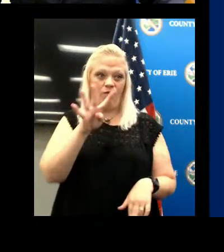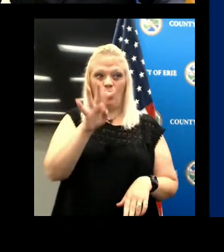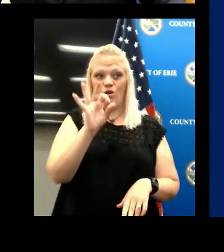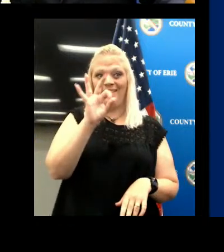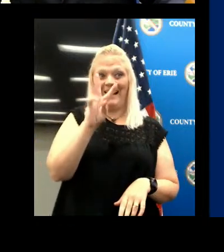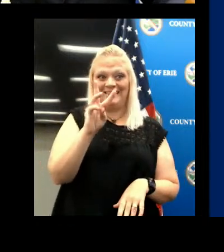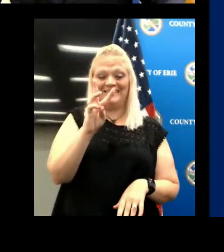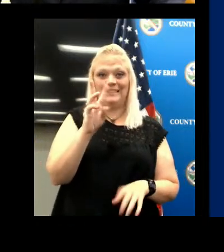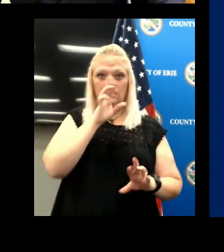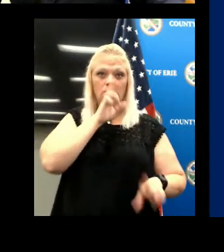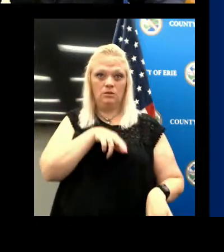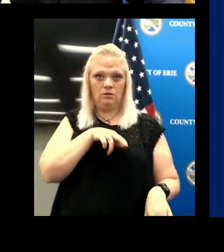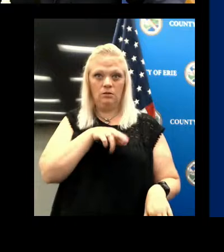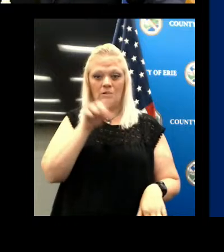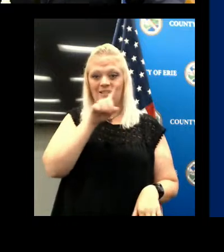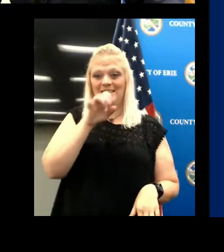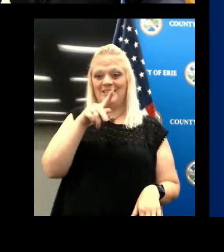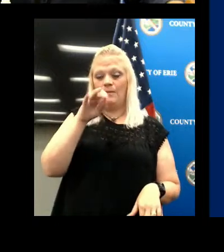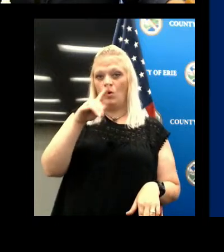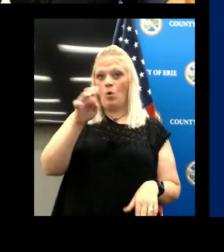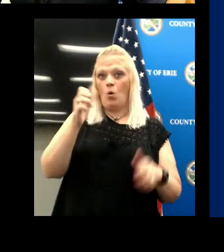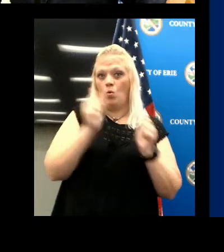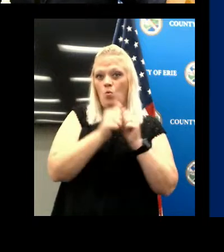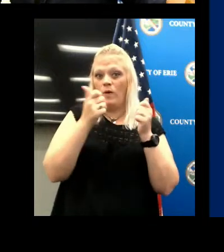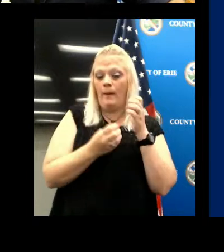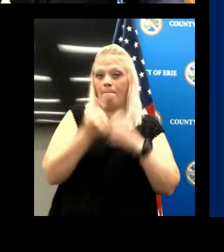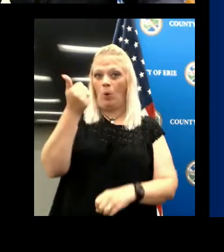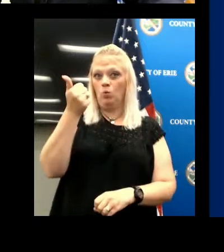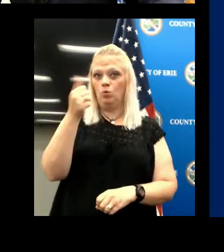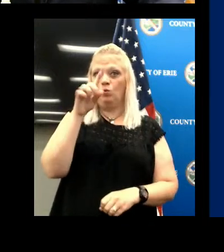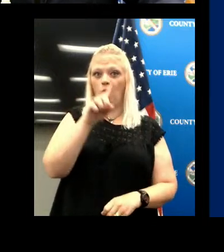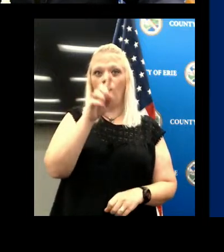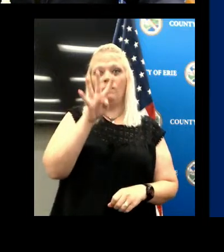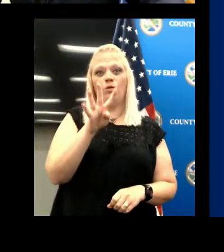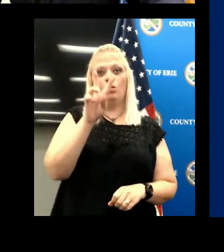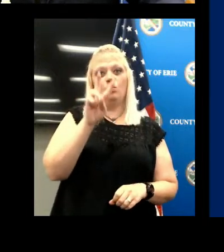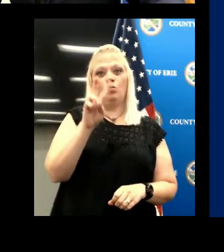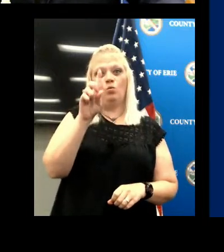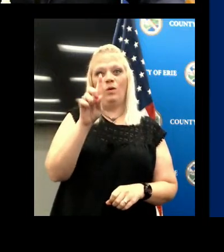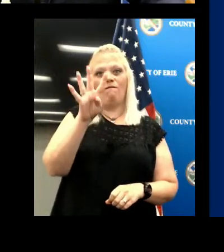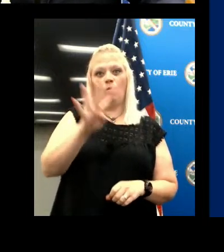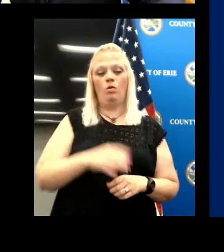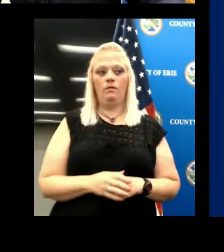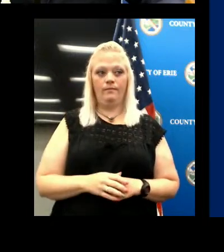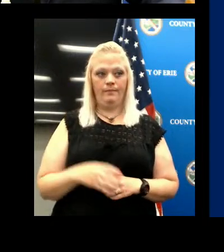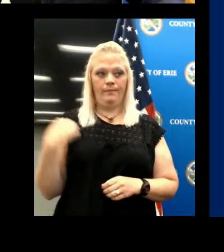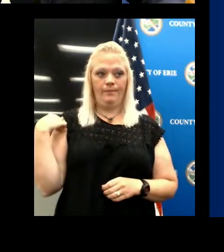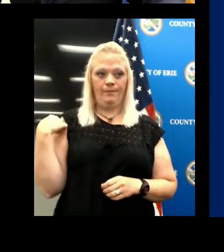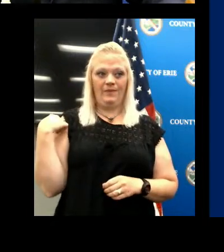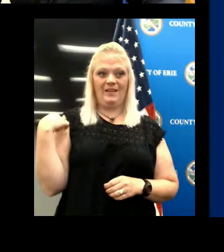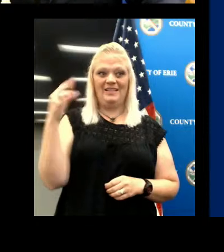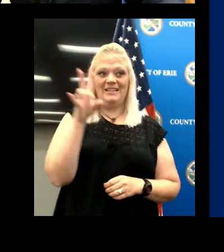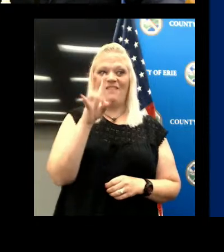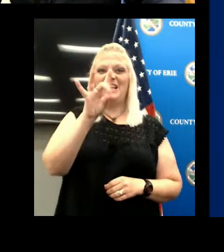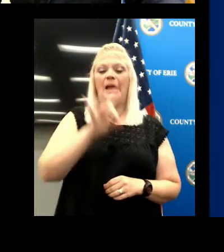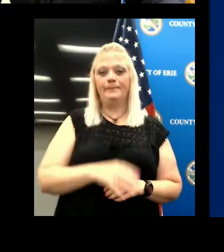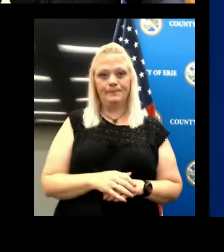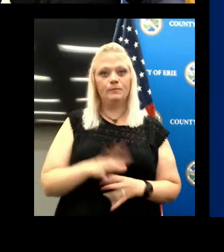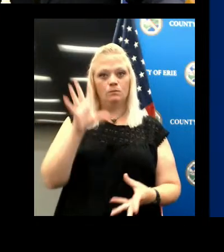496 cases. The zip code with the largest number of cases was 14214 with 78